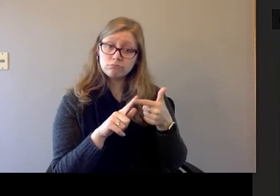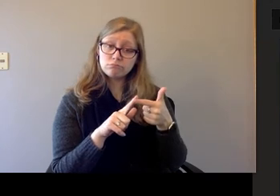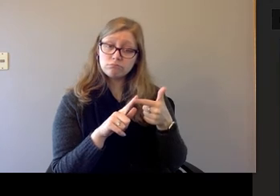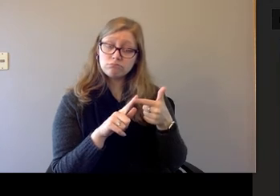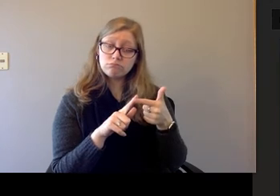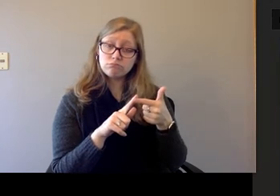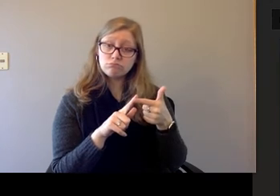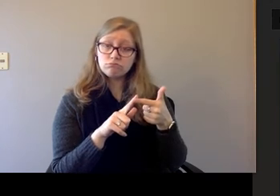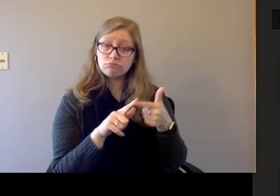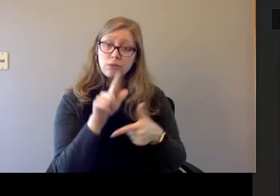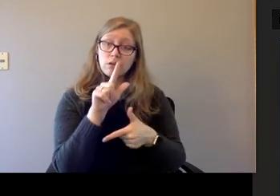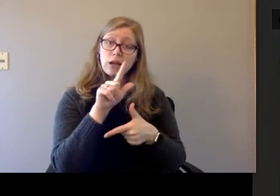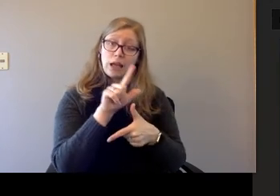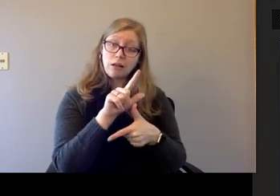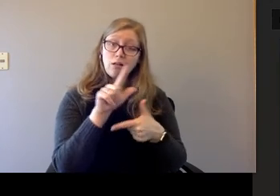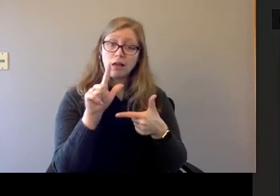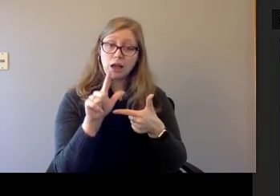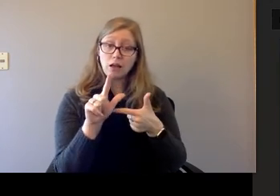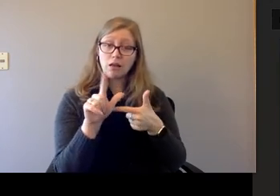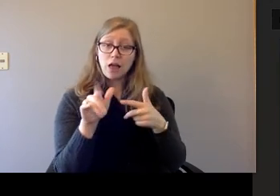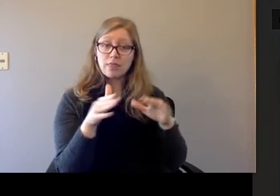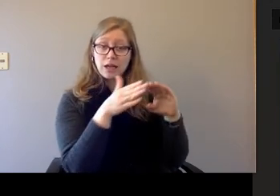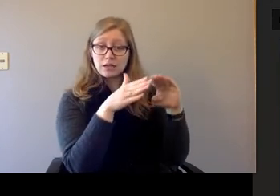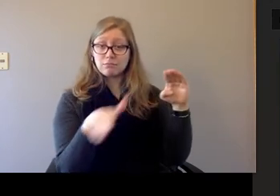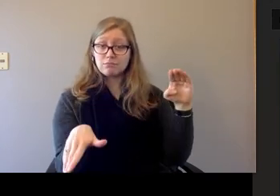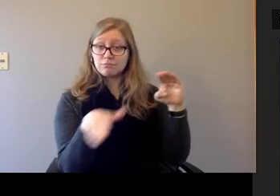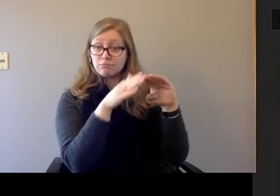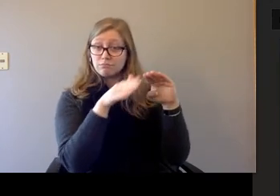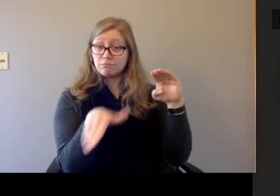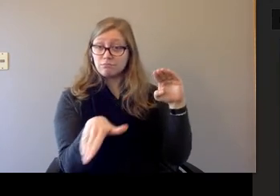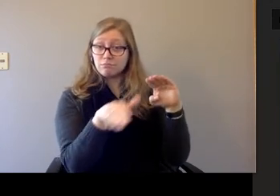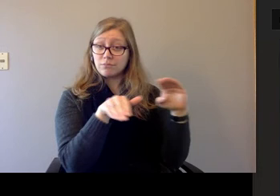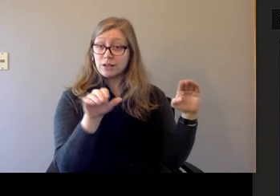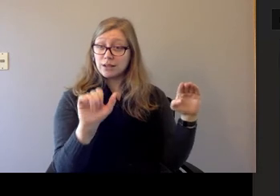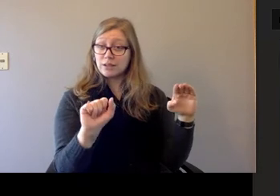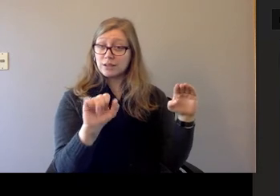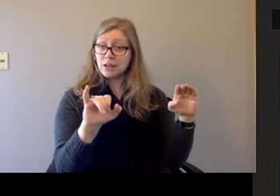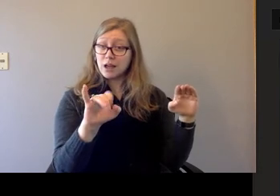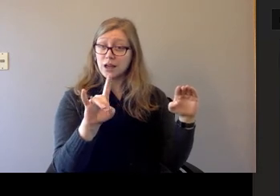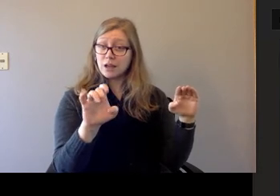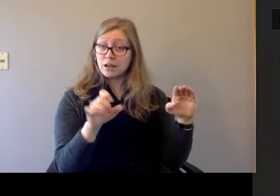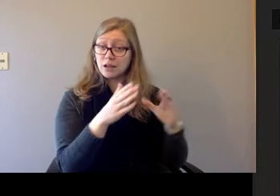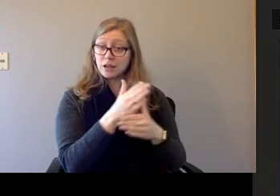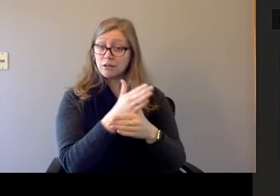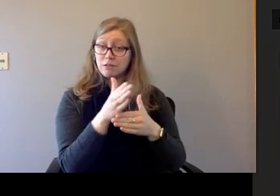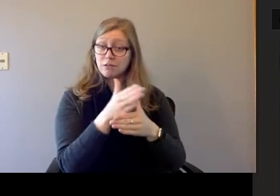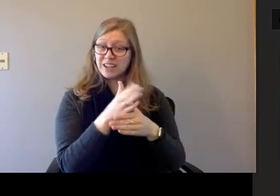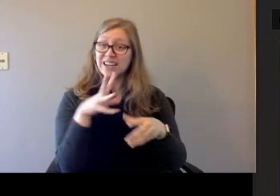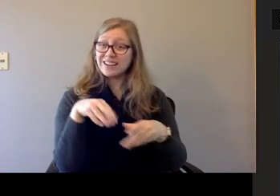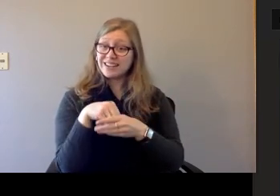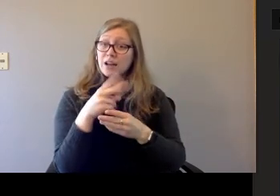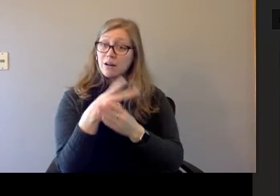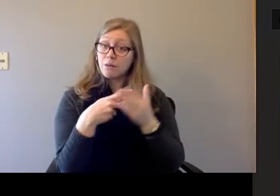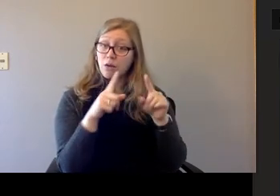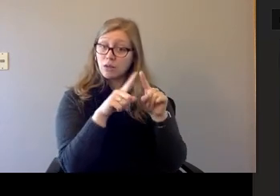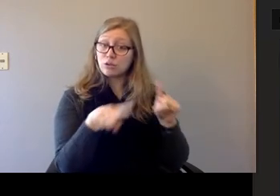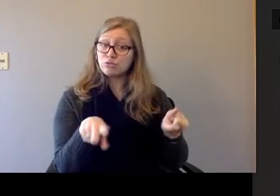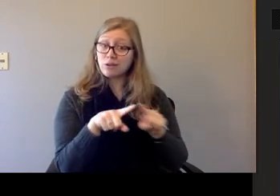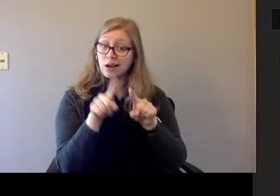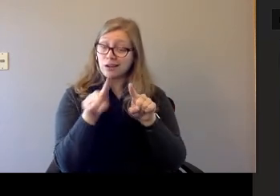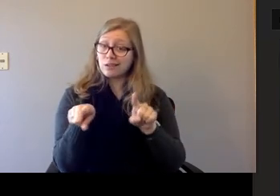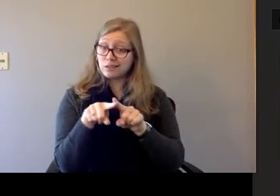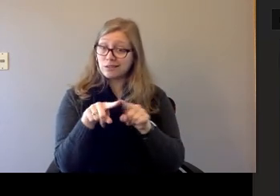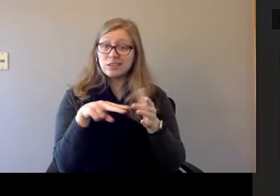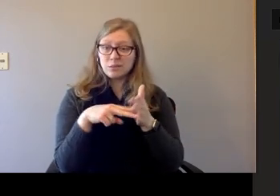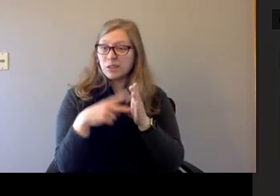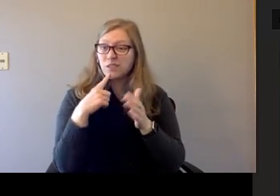and the side that is in between these two angles is in both triangles. So it is the same